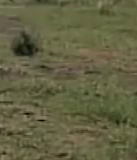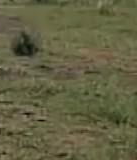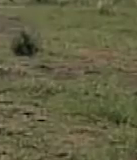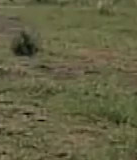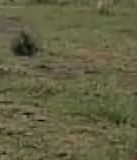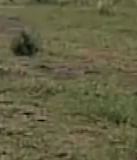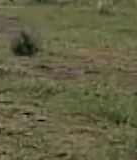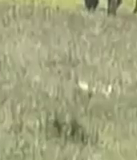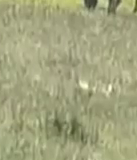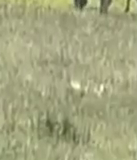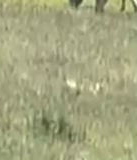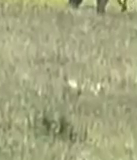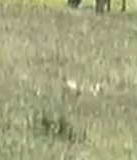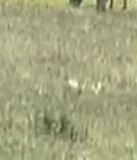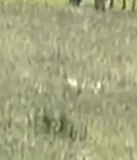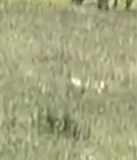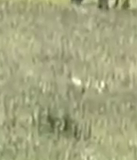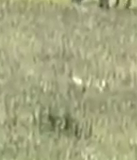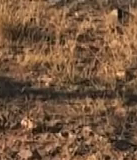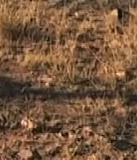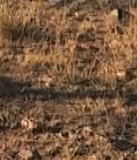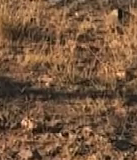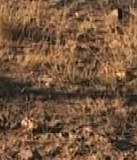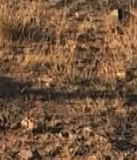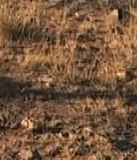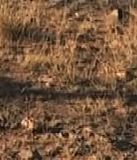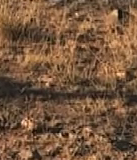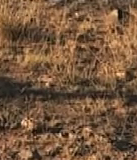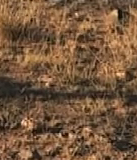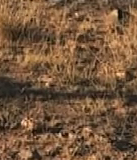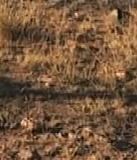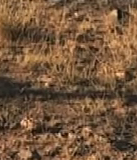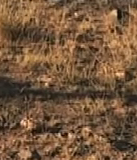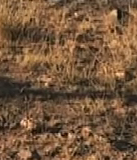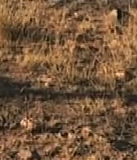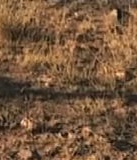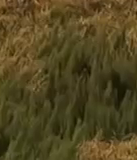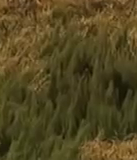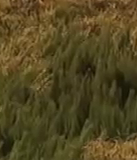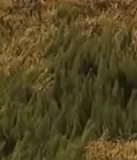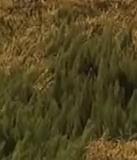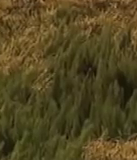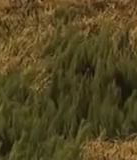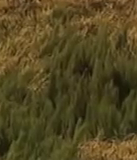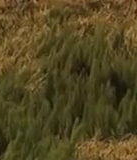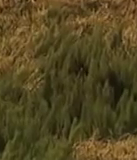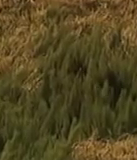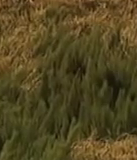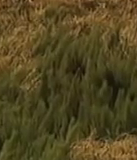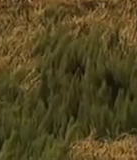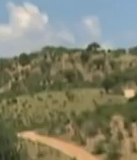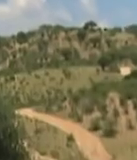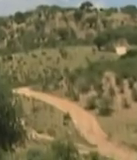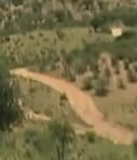is that we tend to criticize too much, mm-hmm. without bringing forward possible solutions. There is so